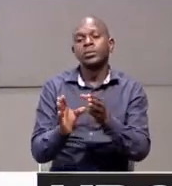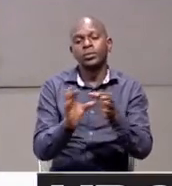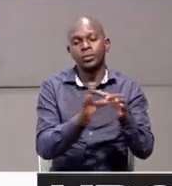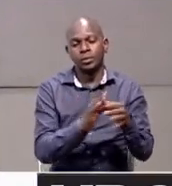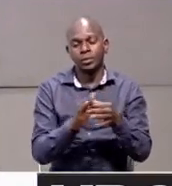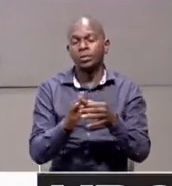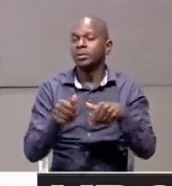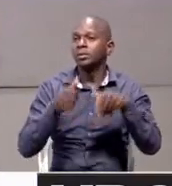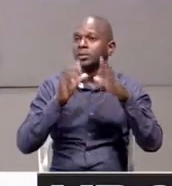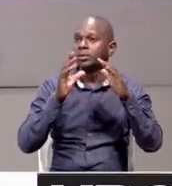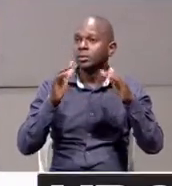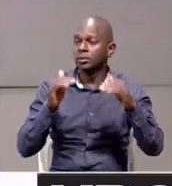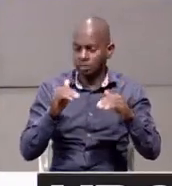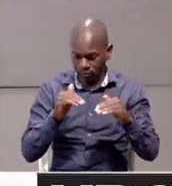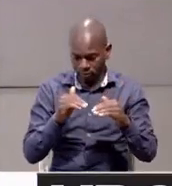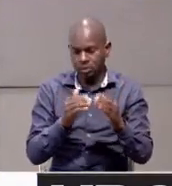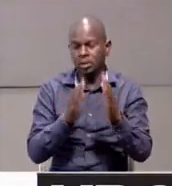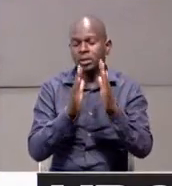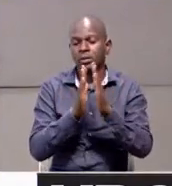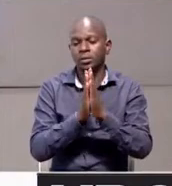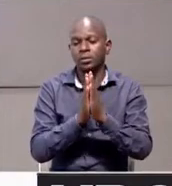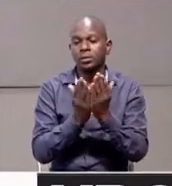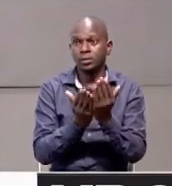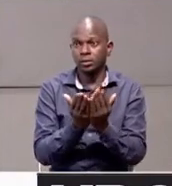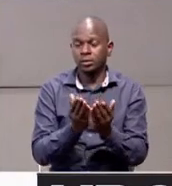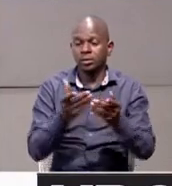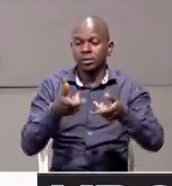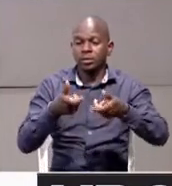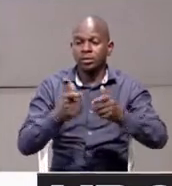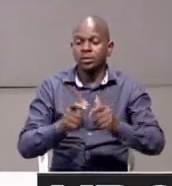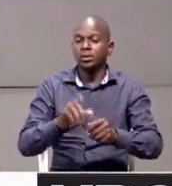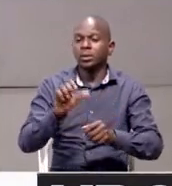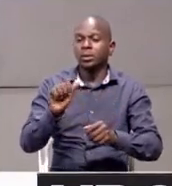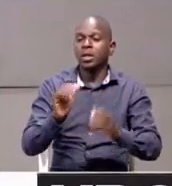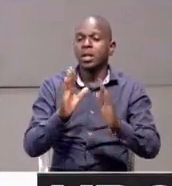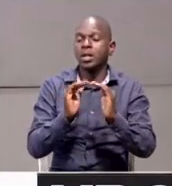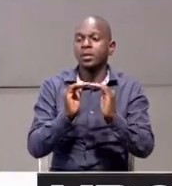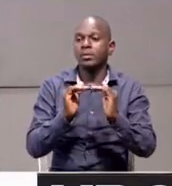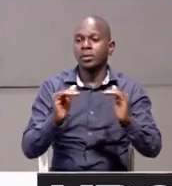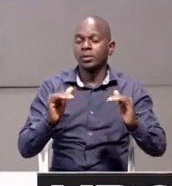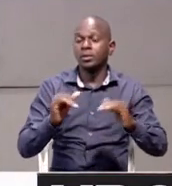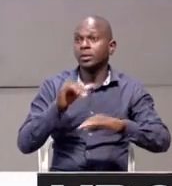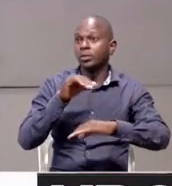with celebrating the Divine Mass Sunday at Setter A-Level Campus in Mukono.